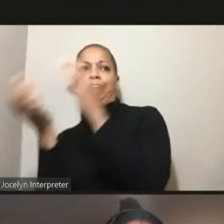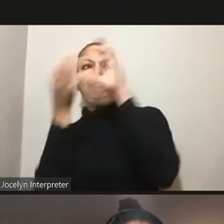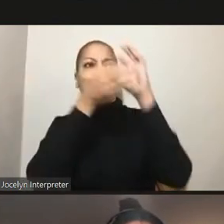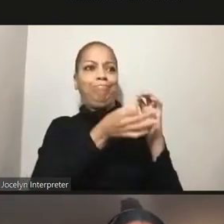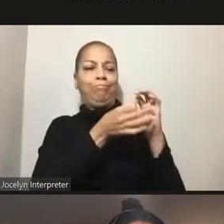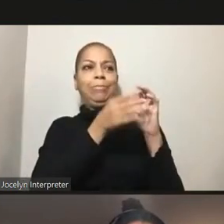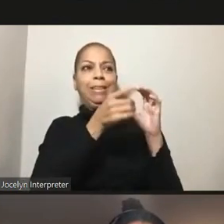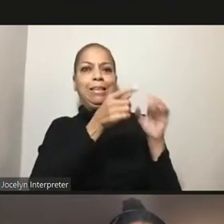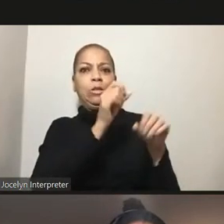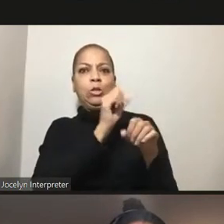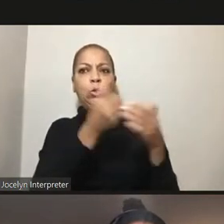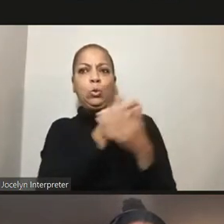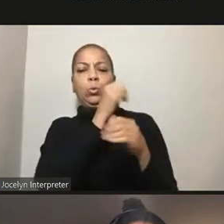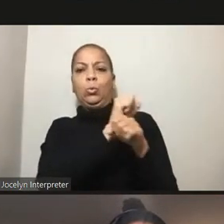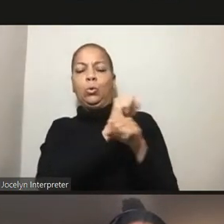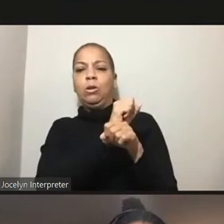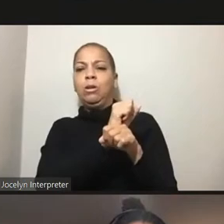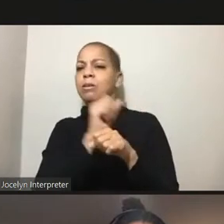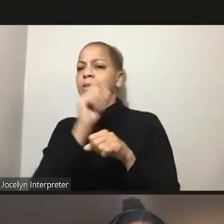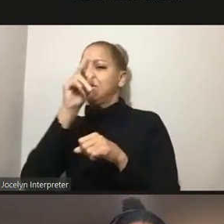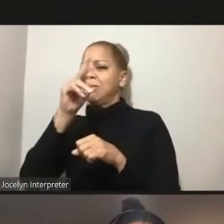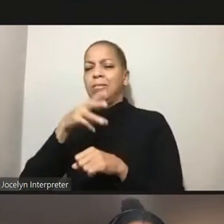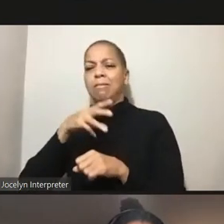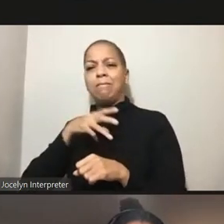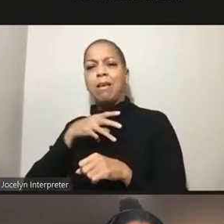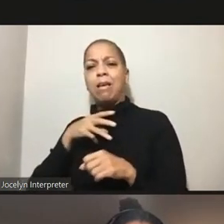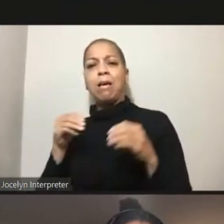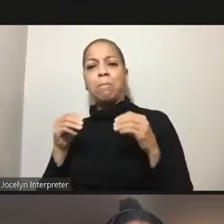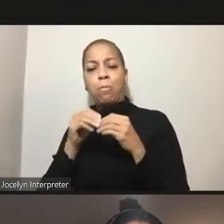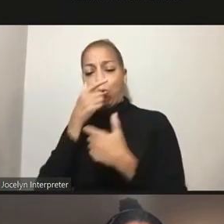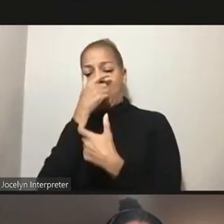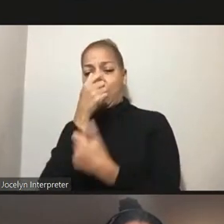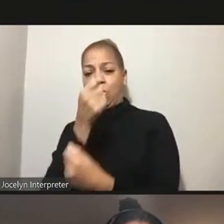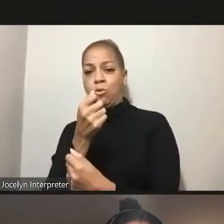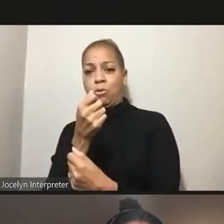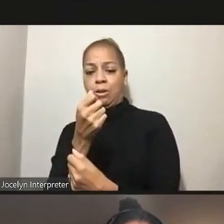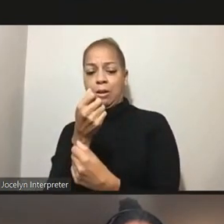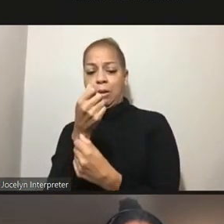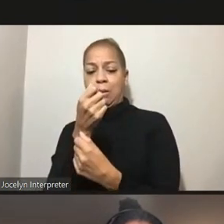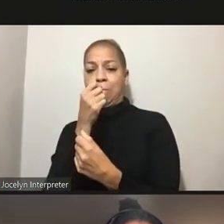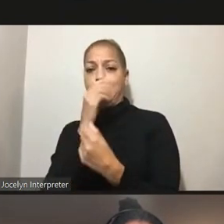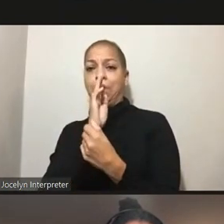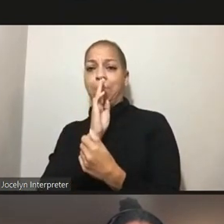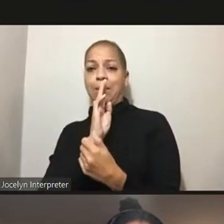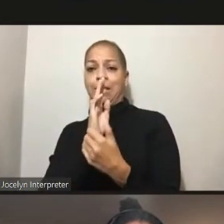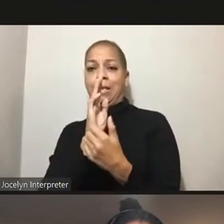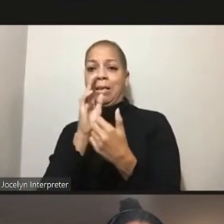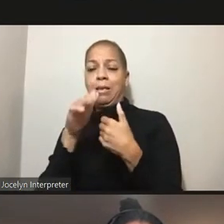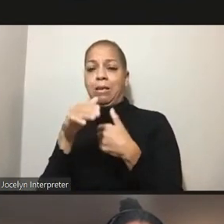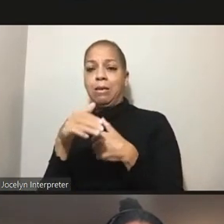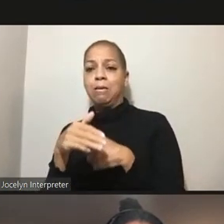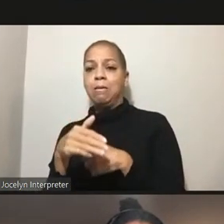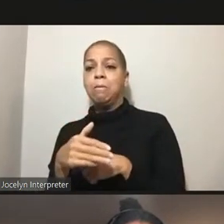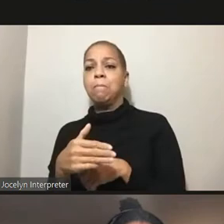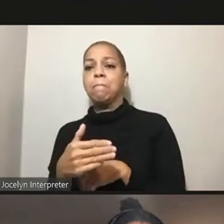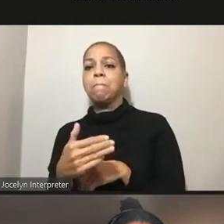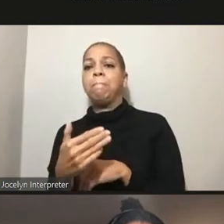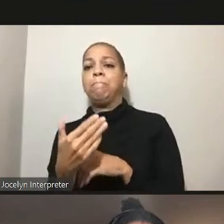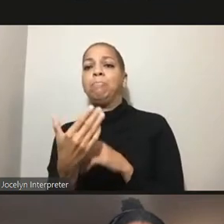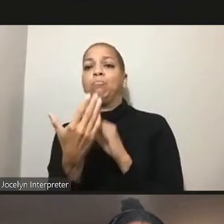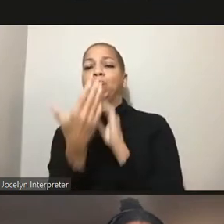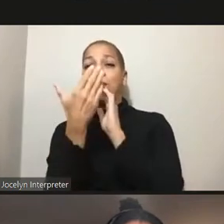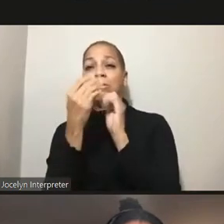And that's okay because I'm more interested in being present with myself, my full self.